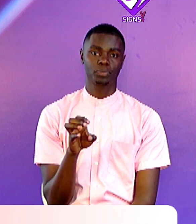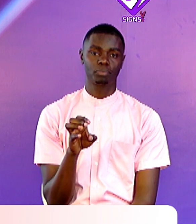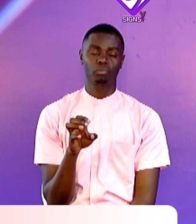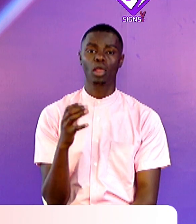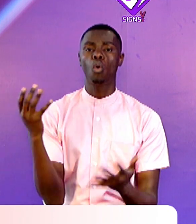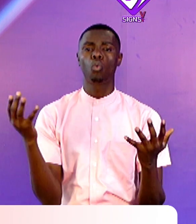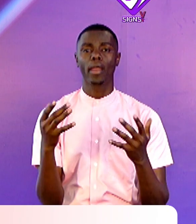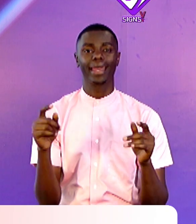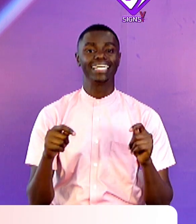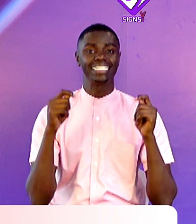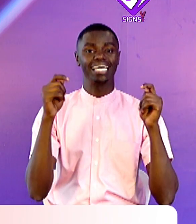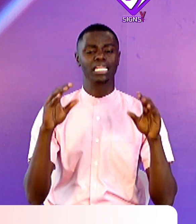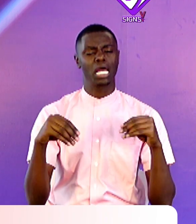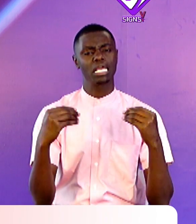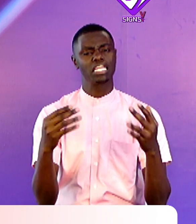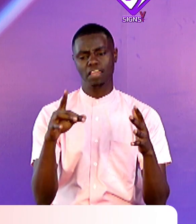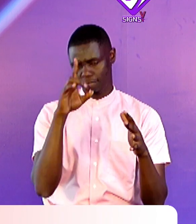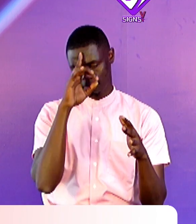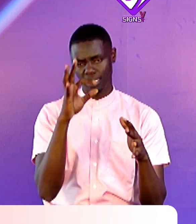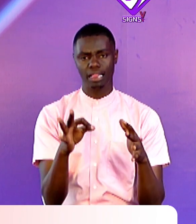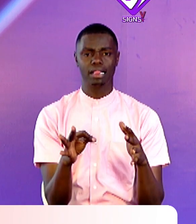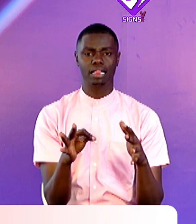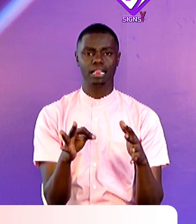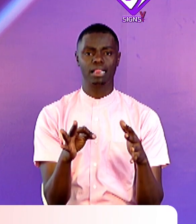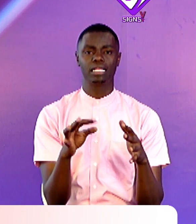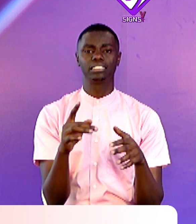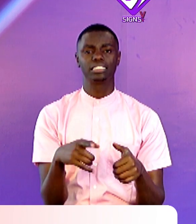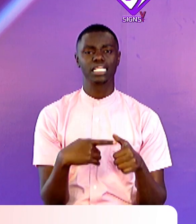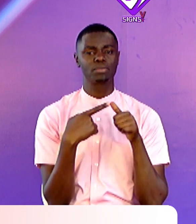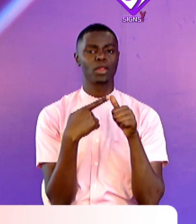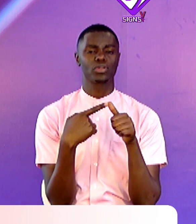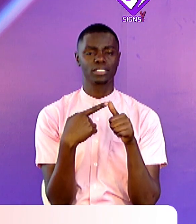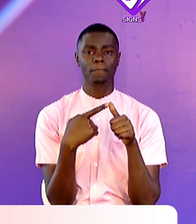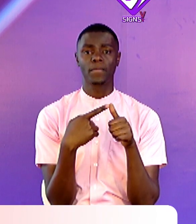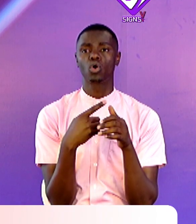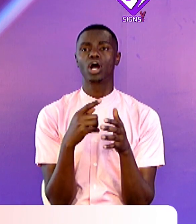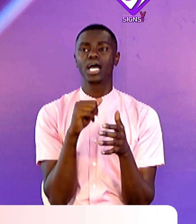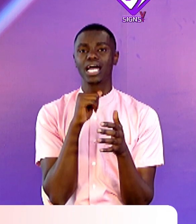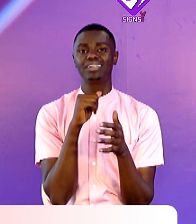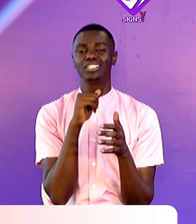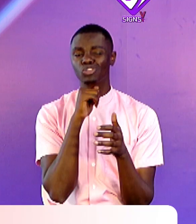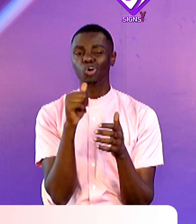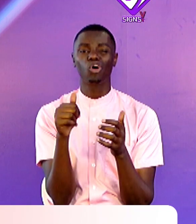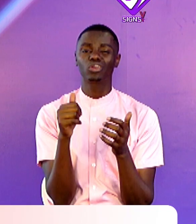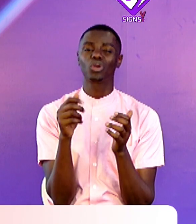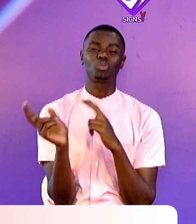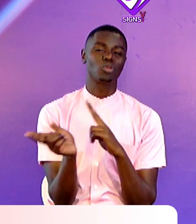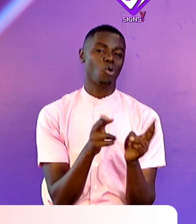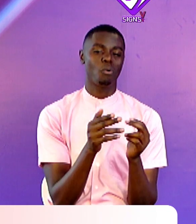where talents are given very serious priorities. Yes. So it is not going to be business as